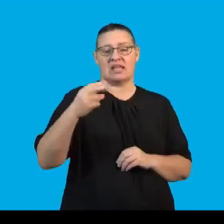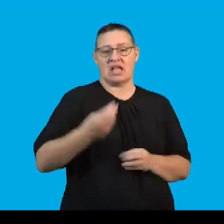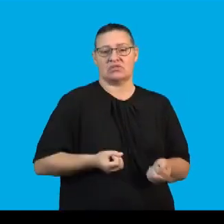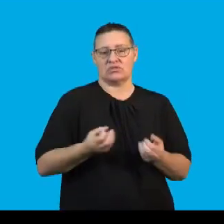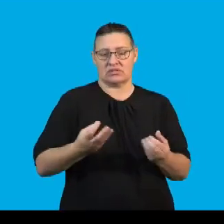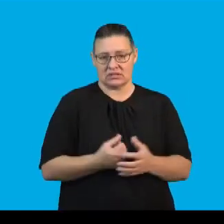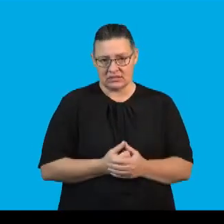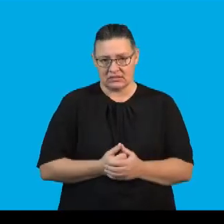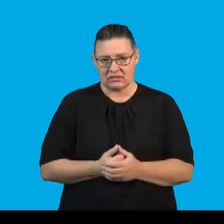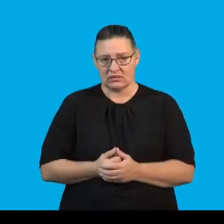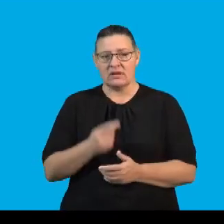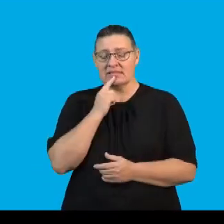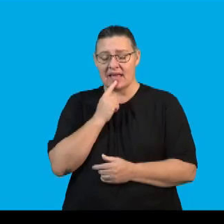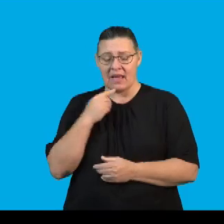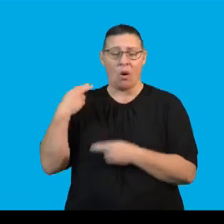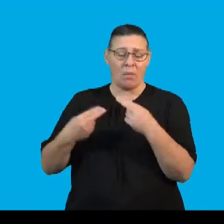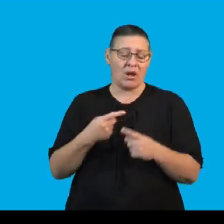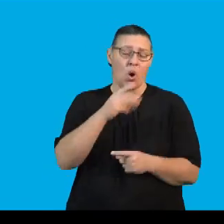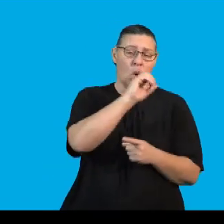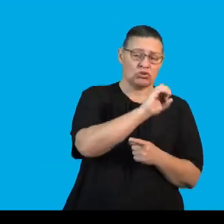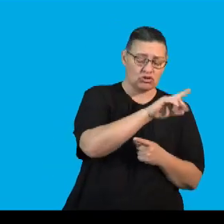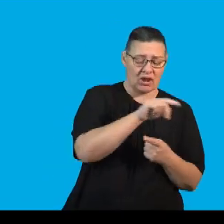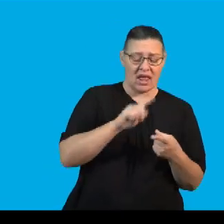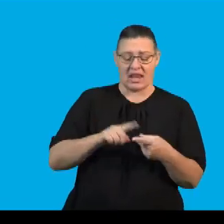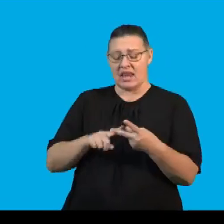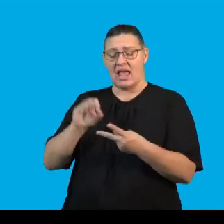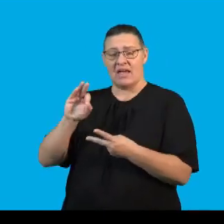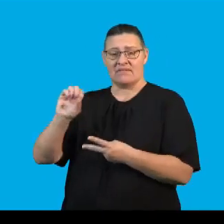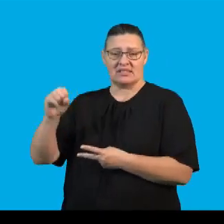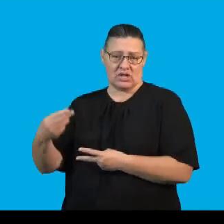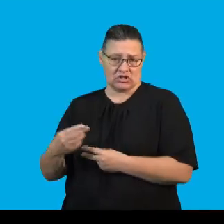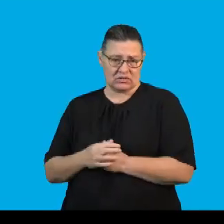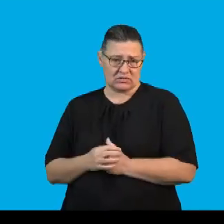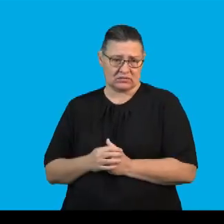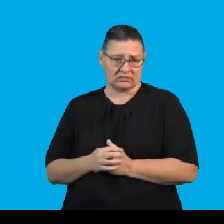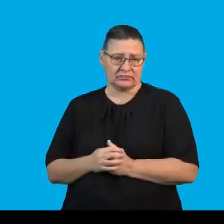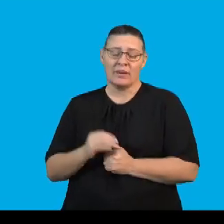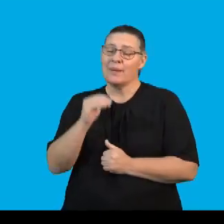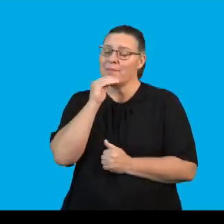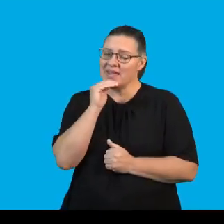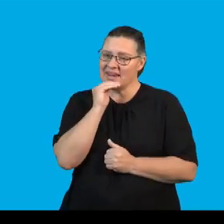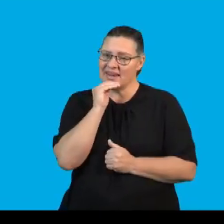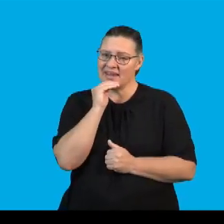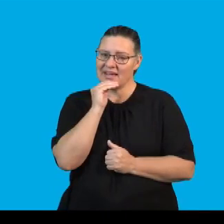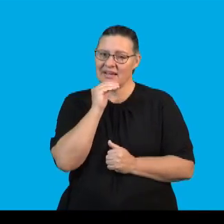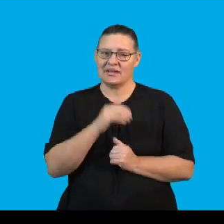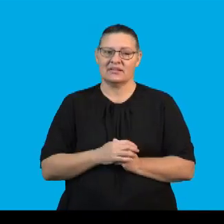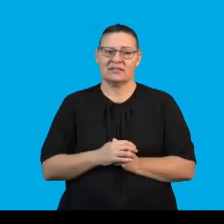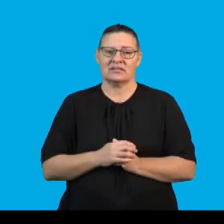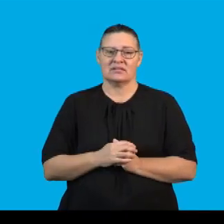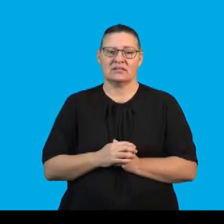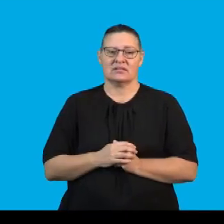FSH. Now we're talking about 2 hormones here, estrogen and FSH. So it means that